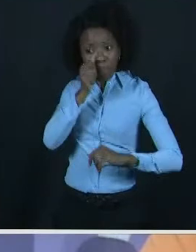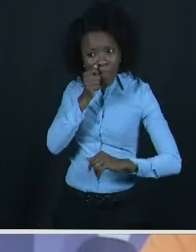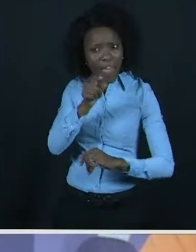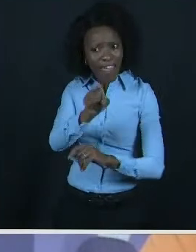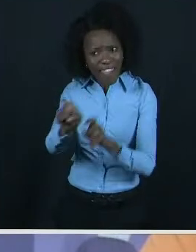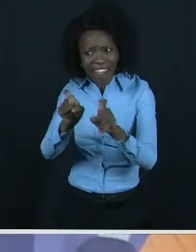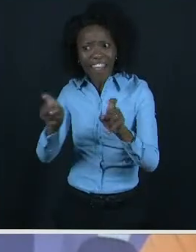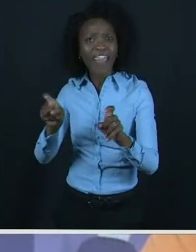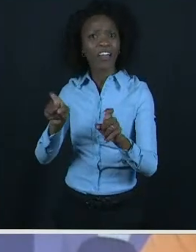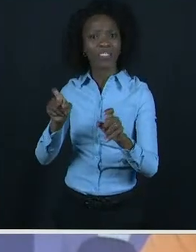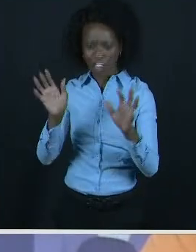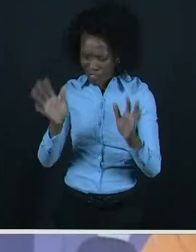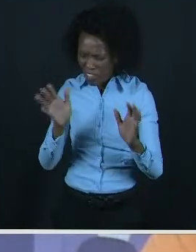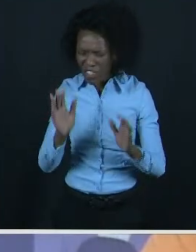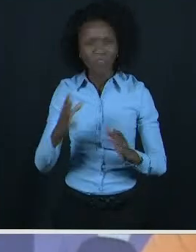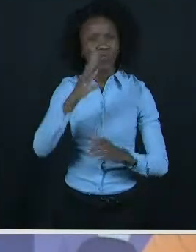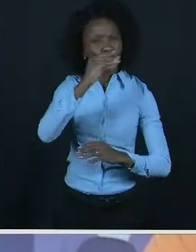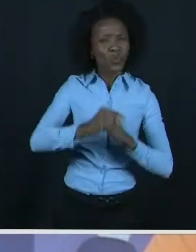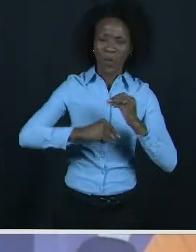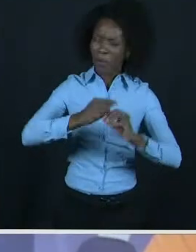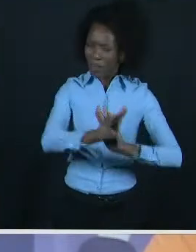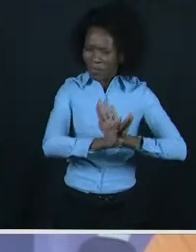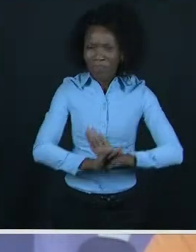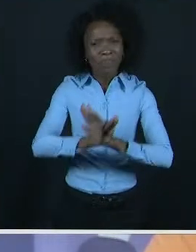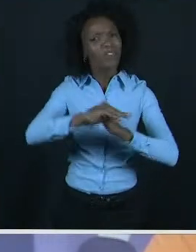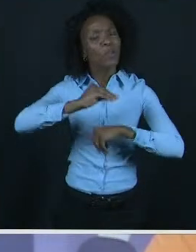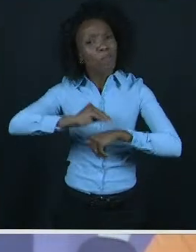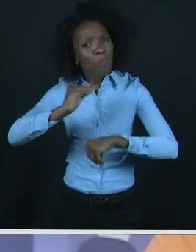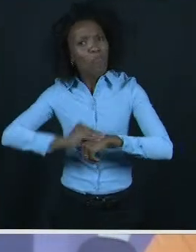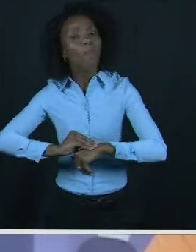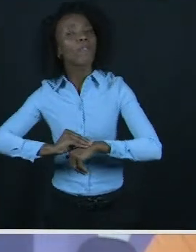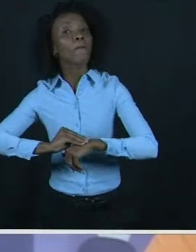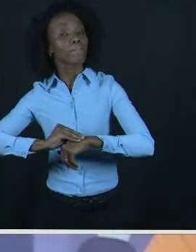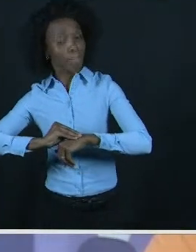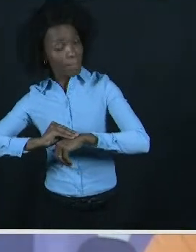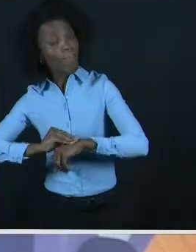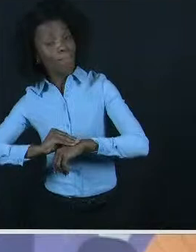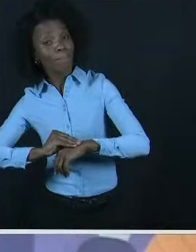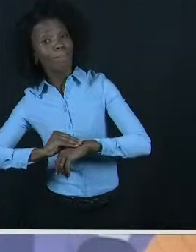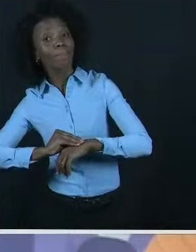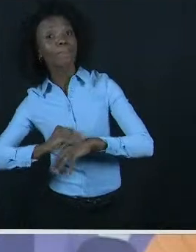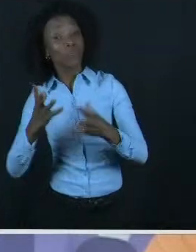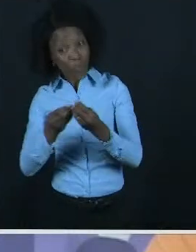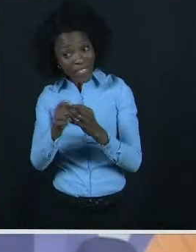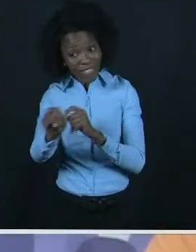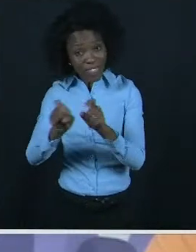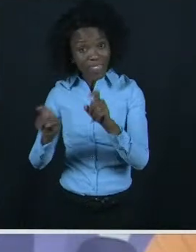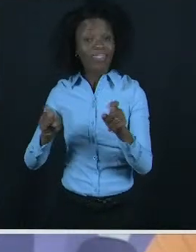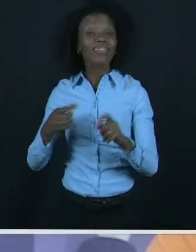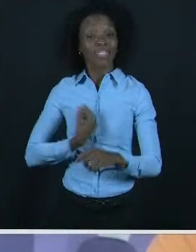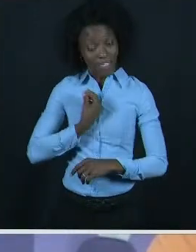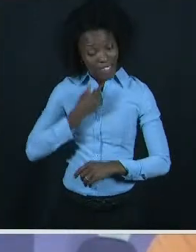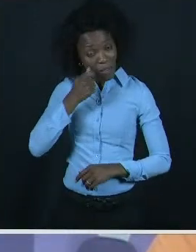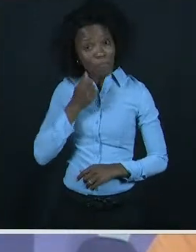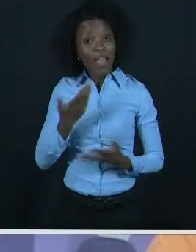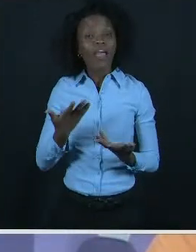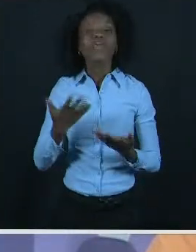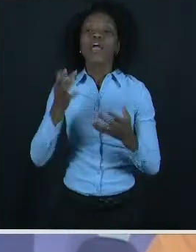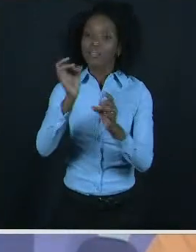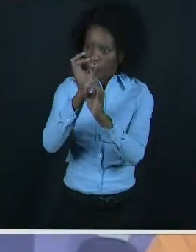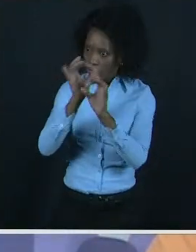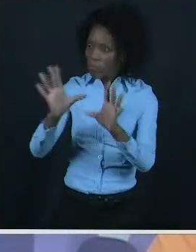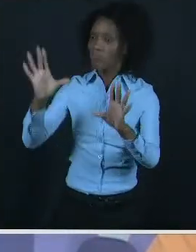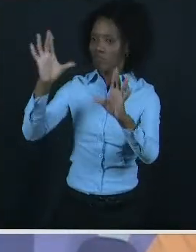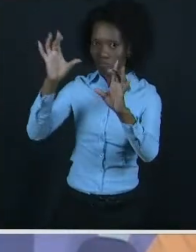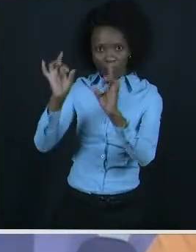discuss the issues of gender-based violence with these young men. And the message has been